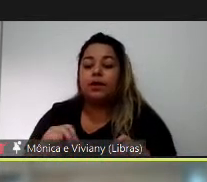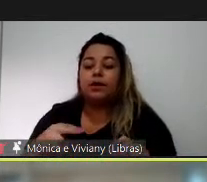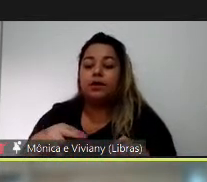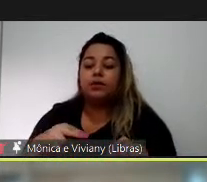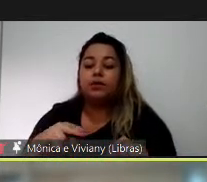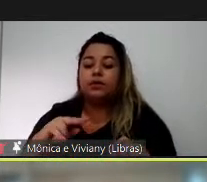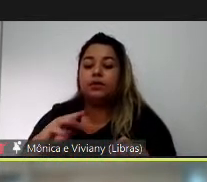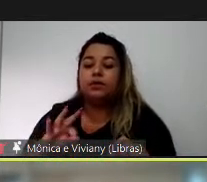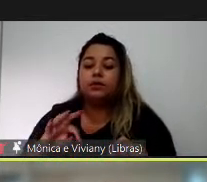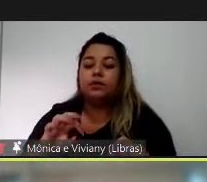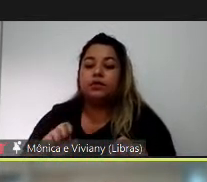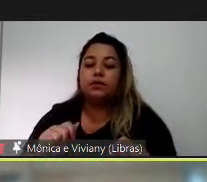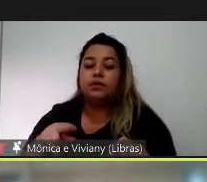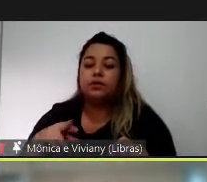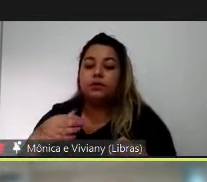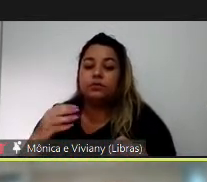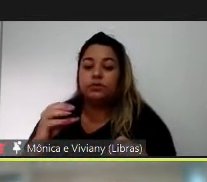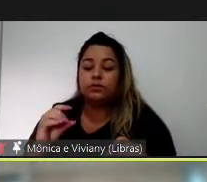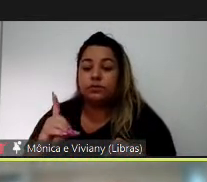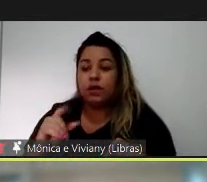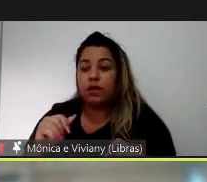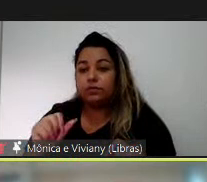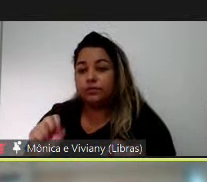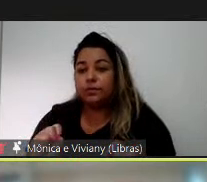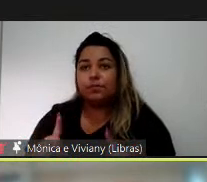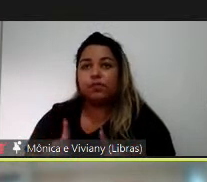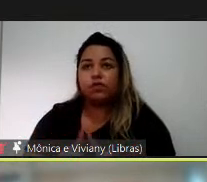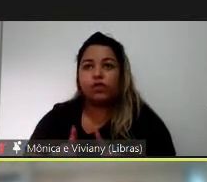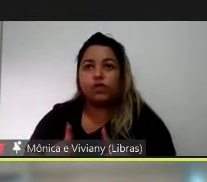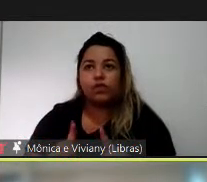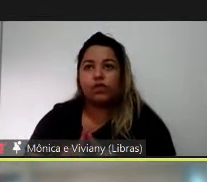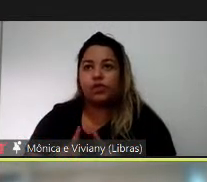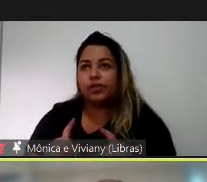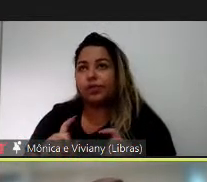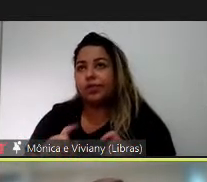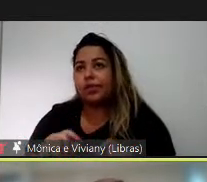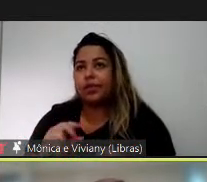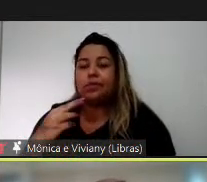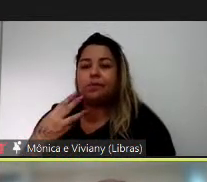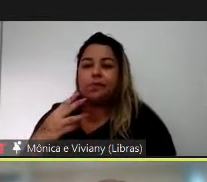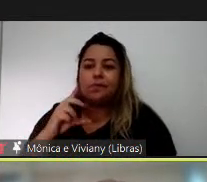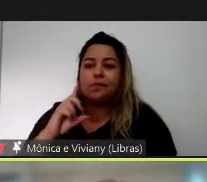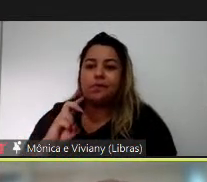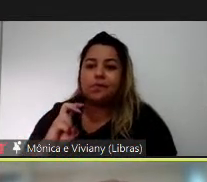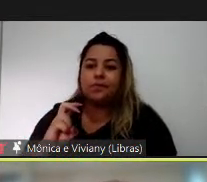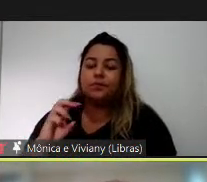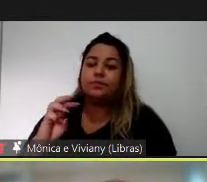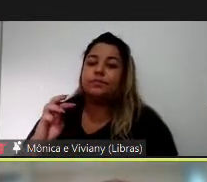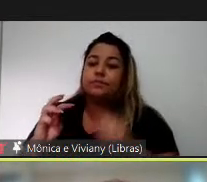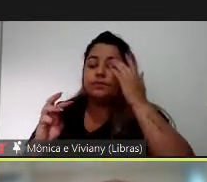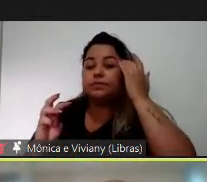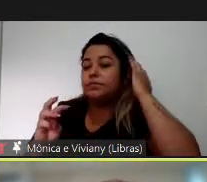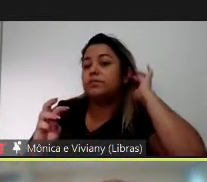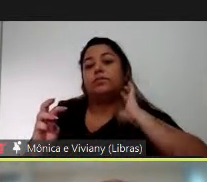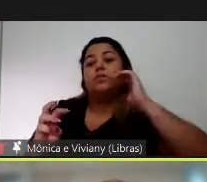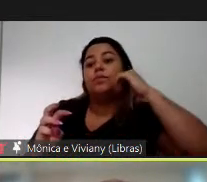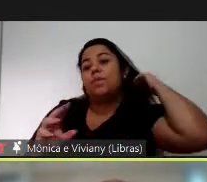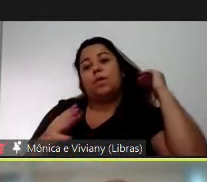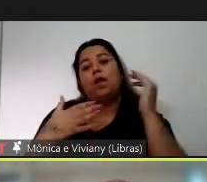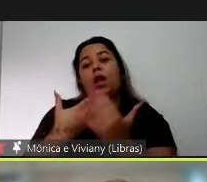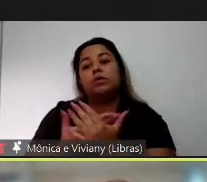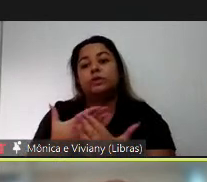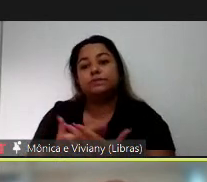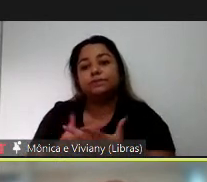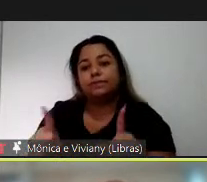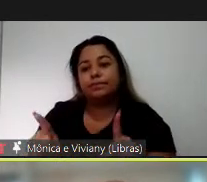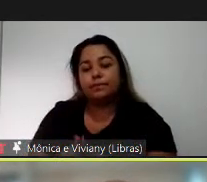the integration and quality for the migration of this. So these are the recommendations that